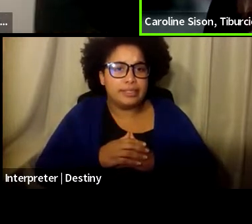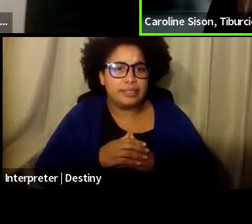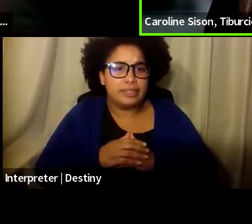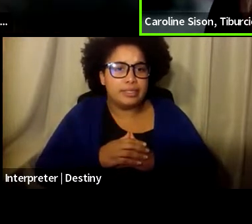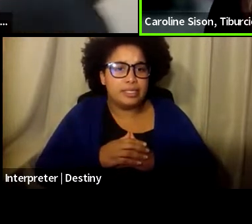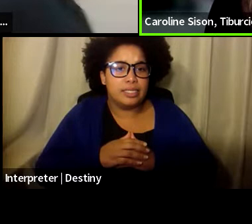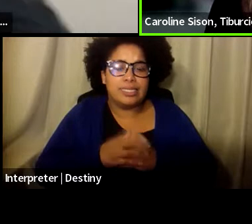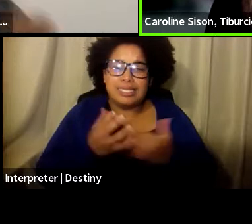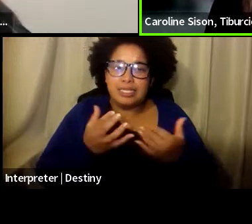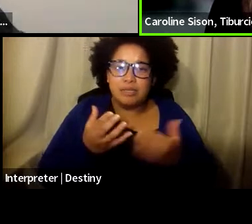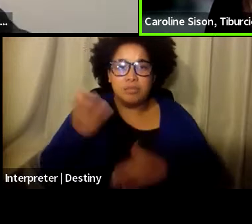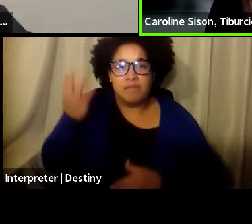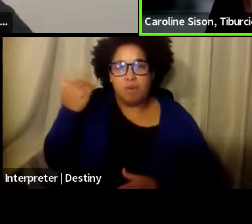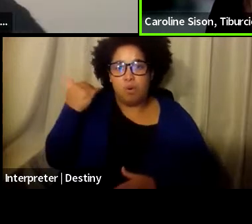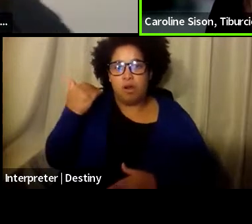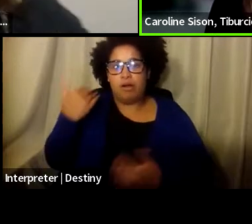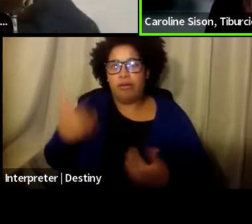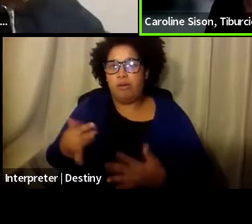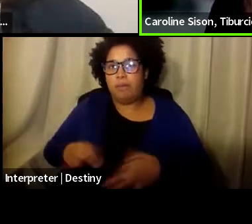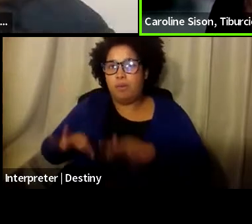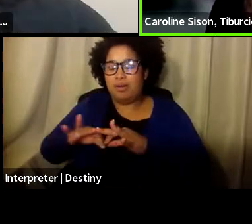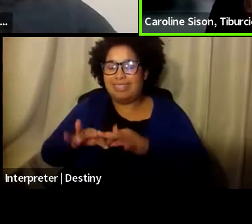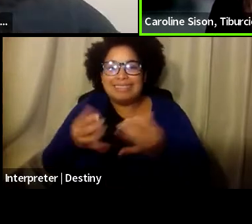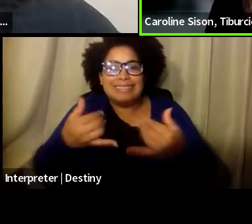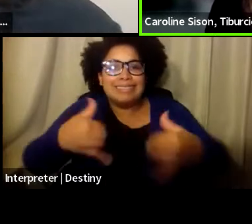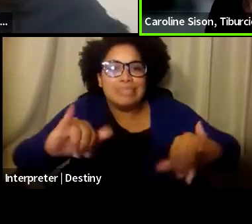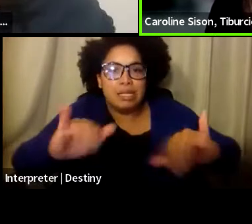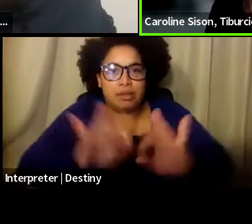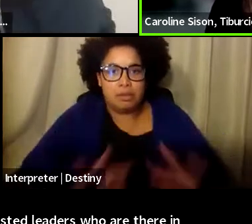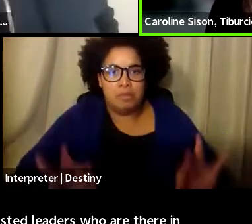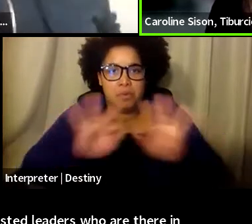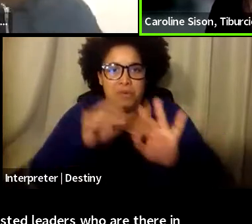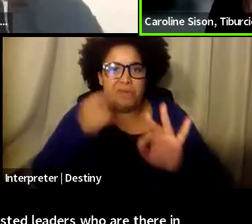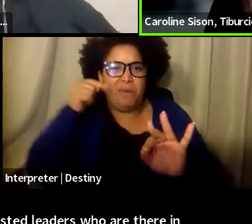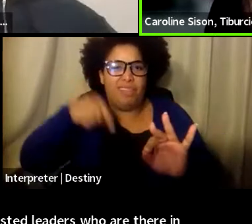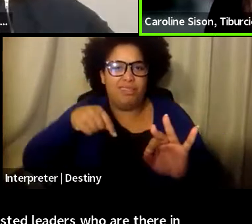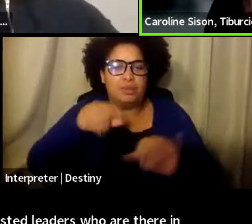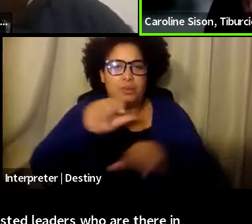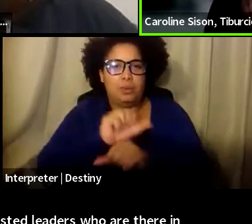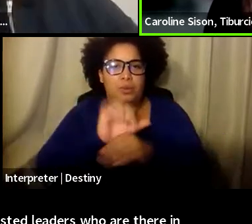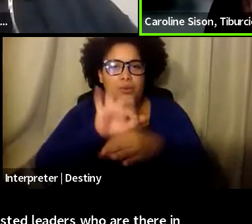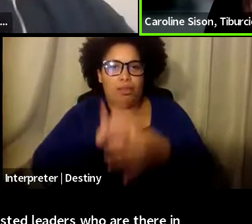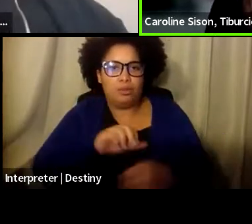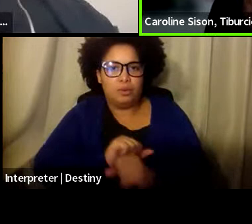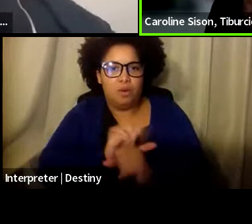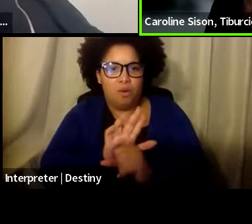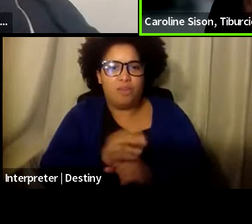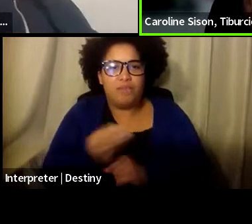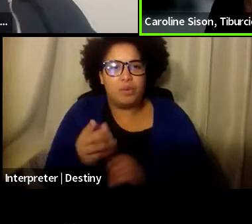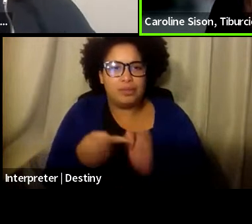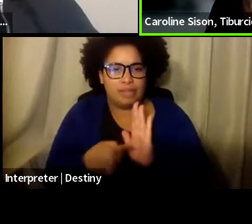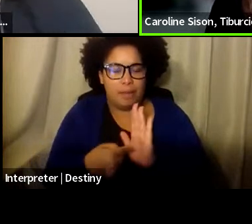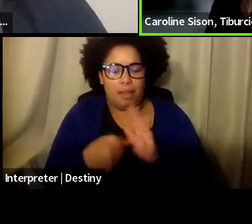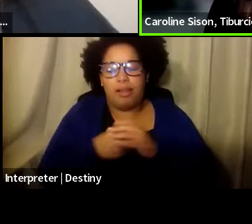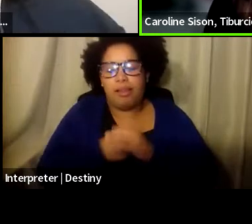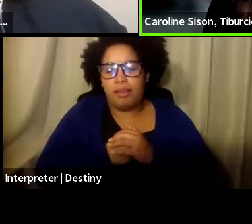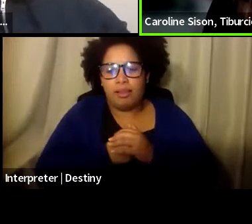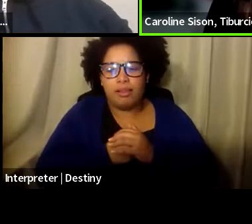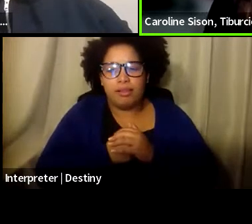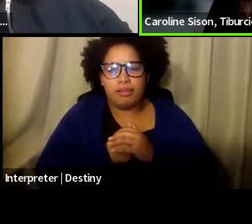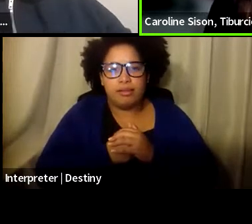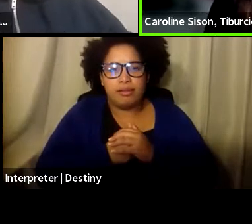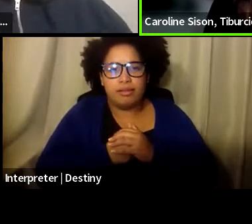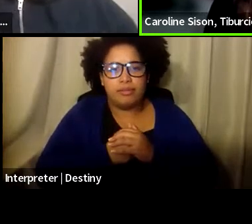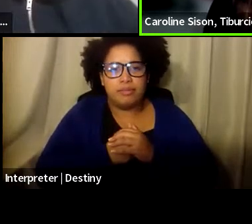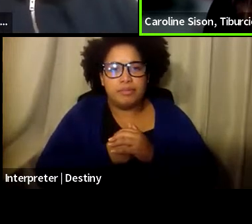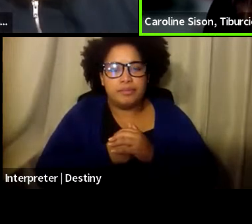and is still key to doing this COVID work. Kind of a few examples of the partnerships that we've